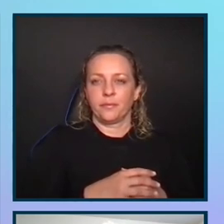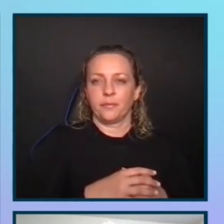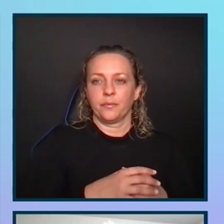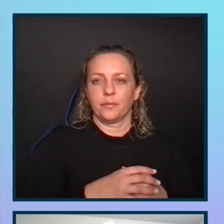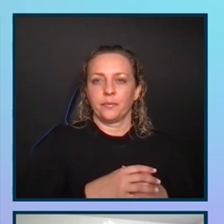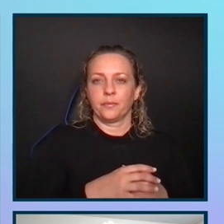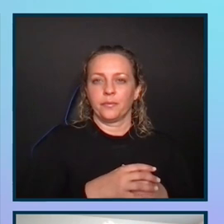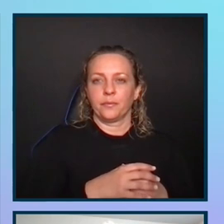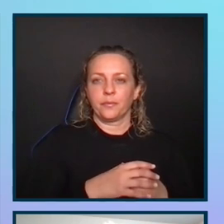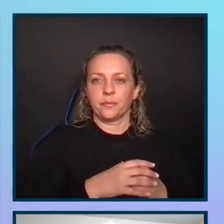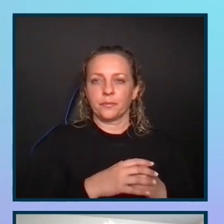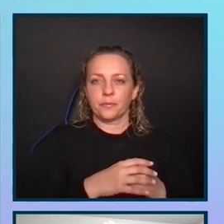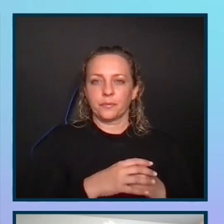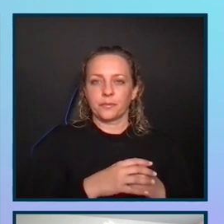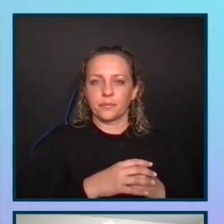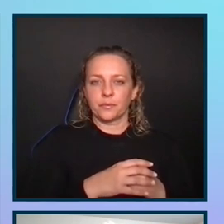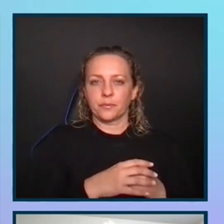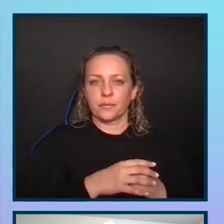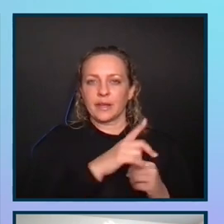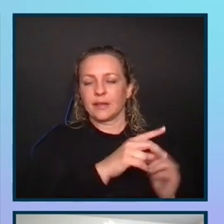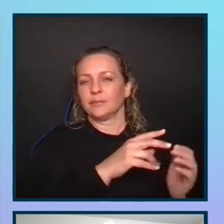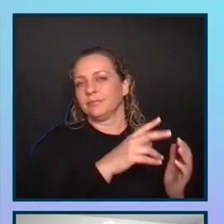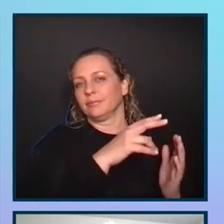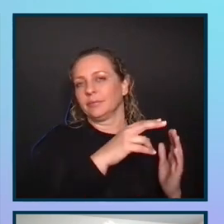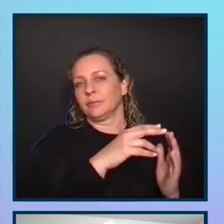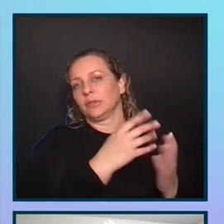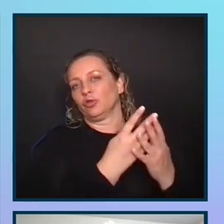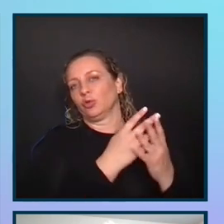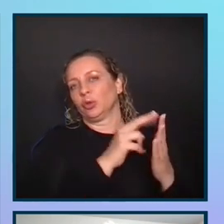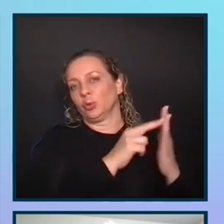Select color. 74. Image. Eyeglass. Knockout.